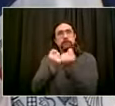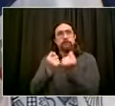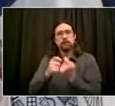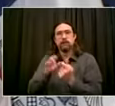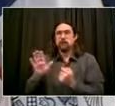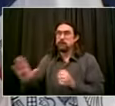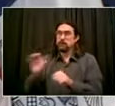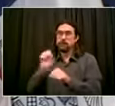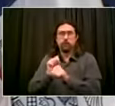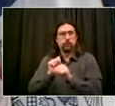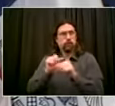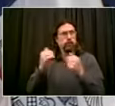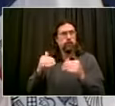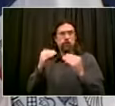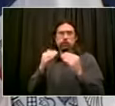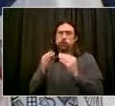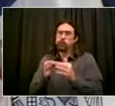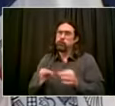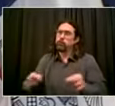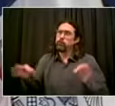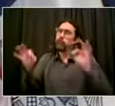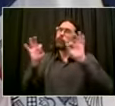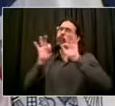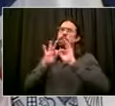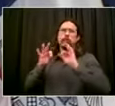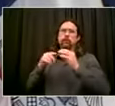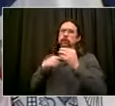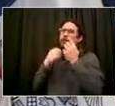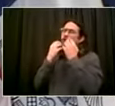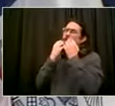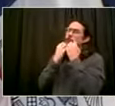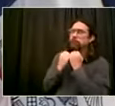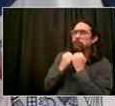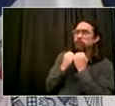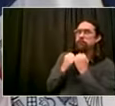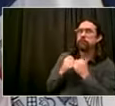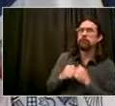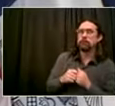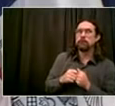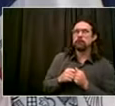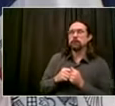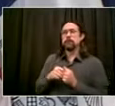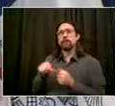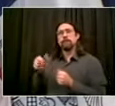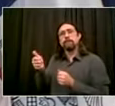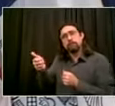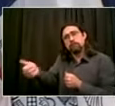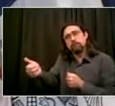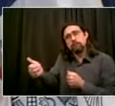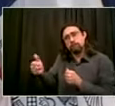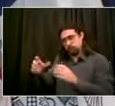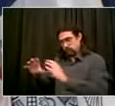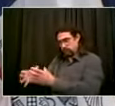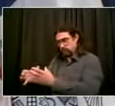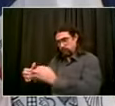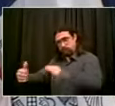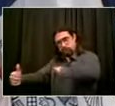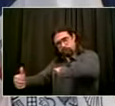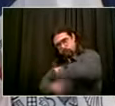I think the history around, you know, going back decades around the problems with custodial services was pretty clear. We